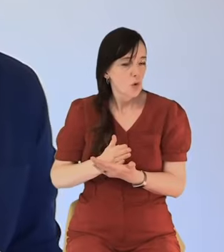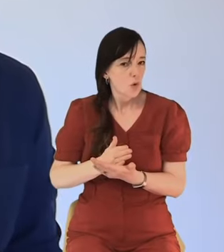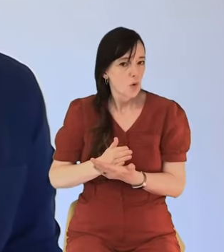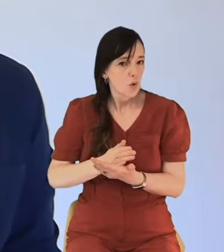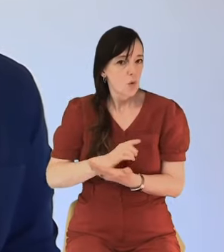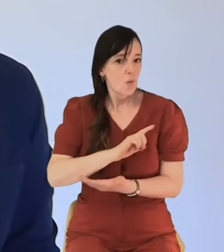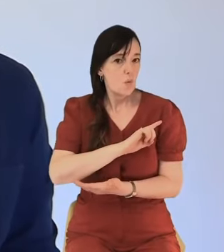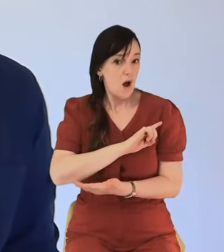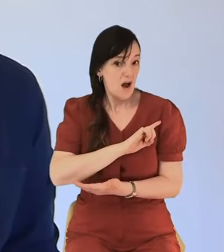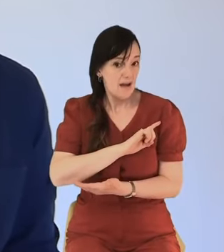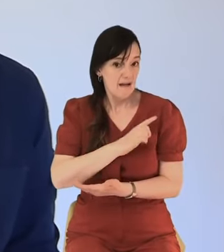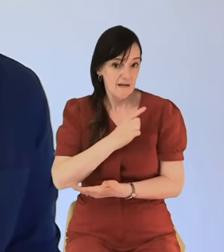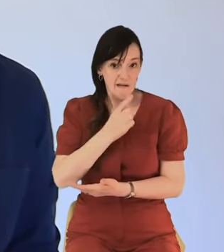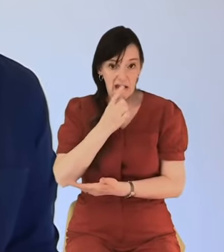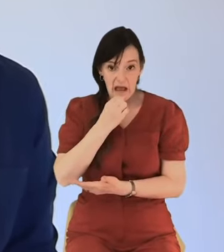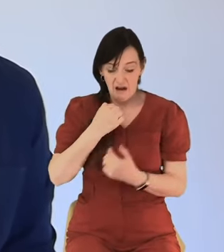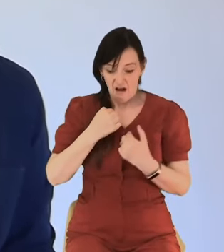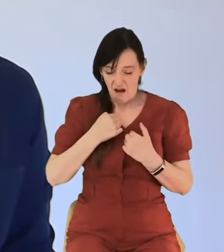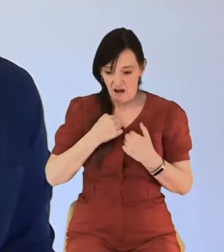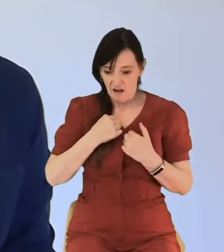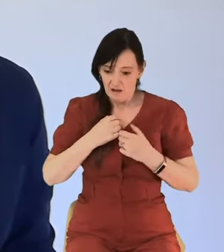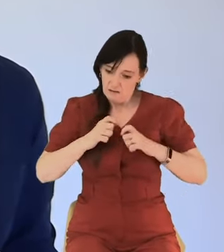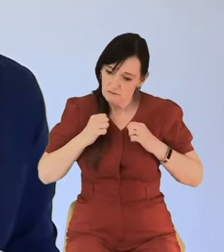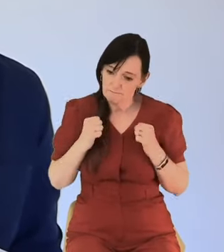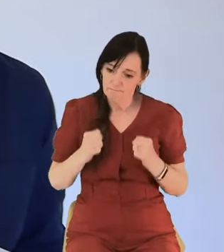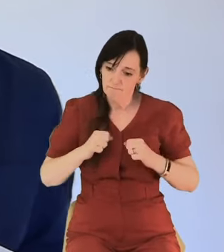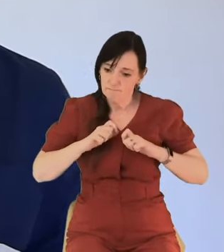Because I'm not sure if I can keep going.